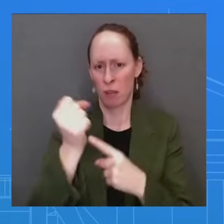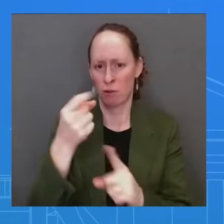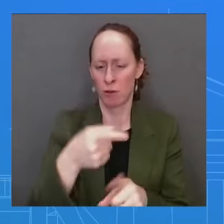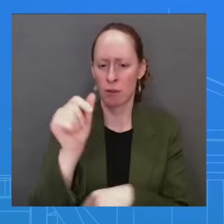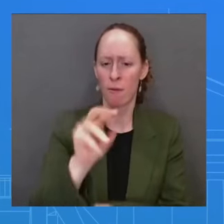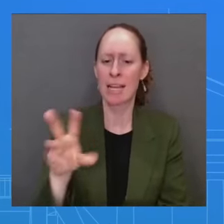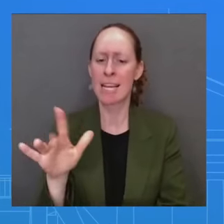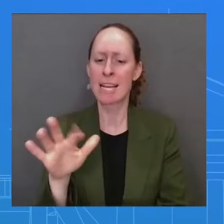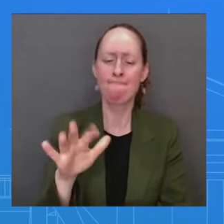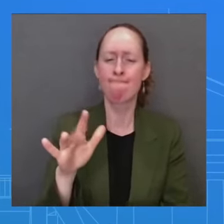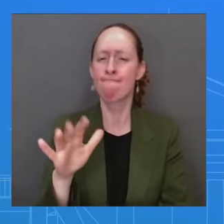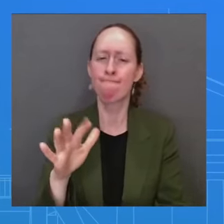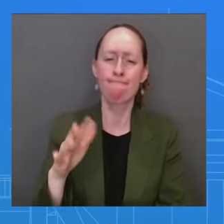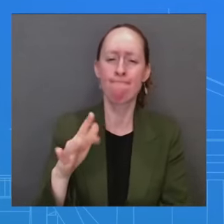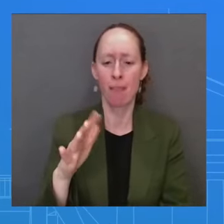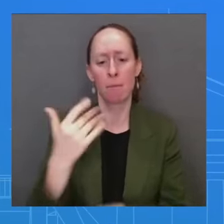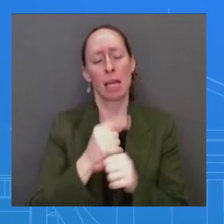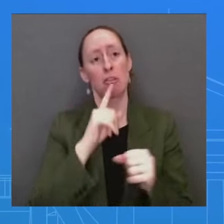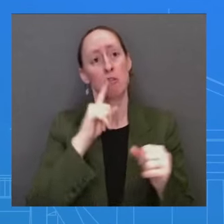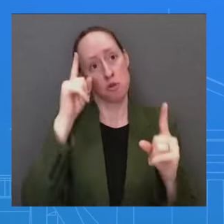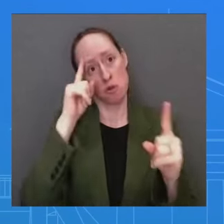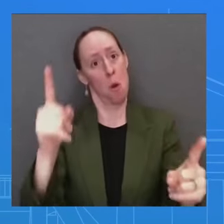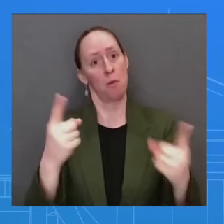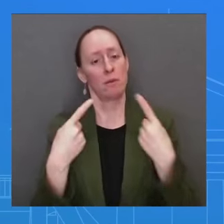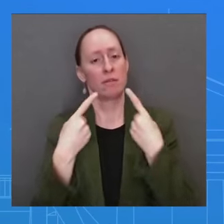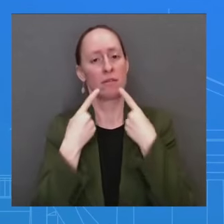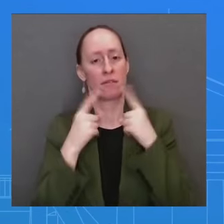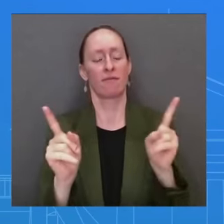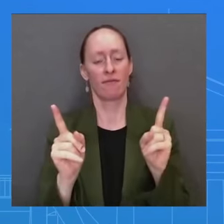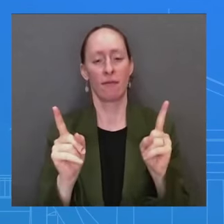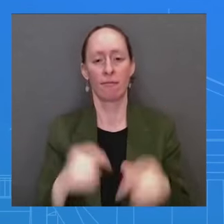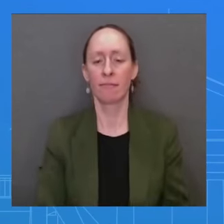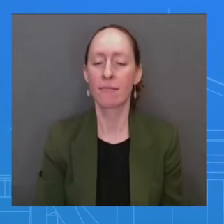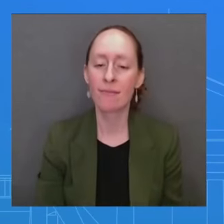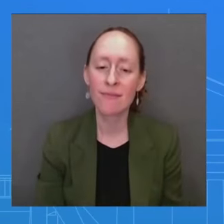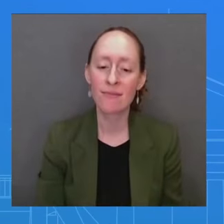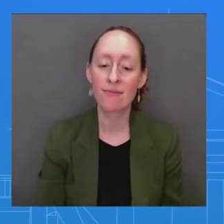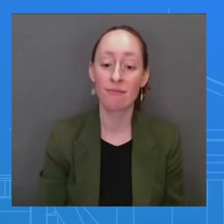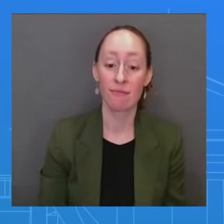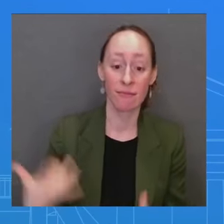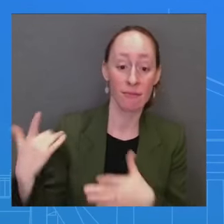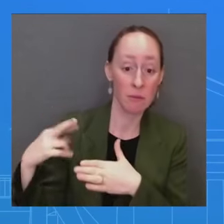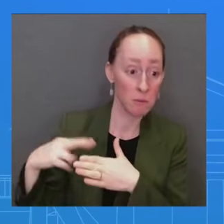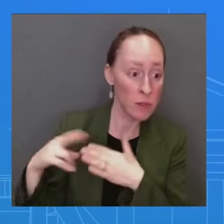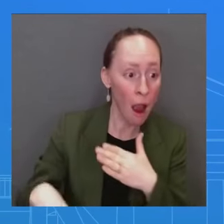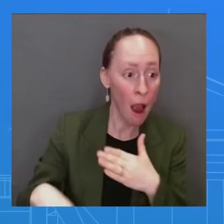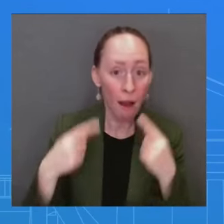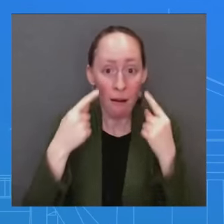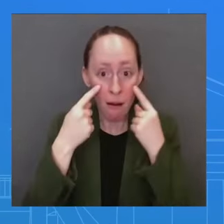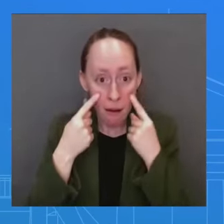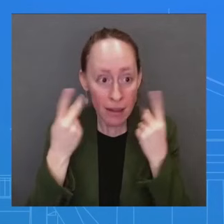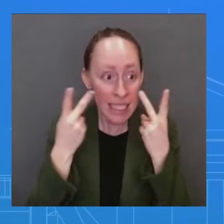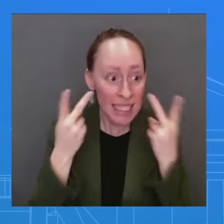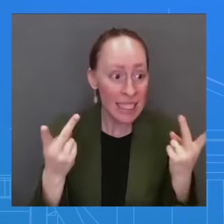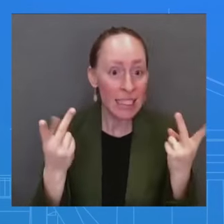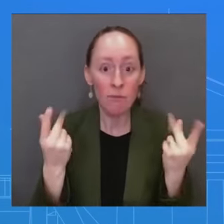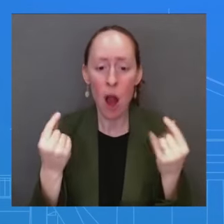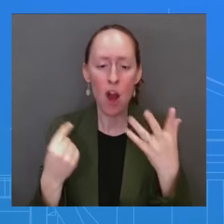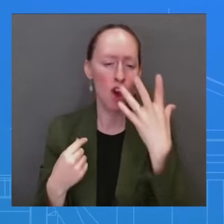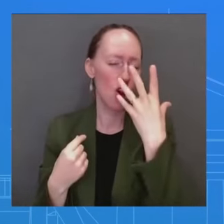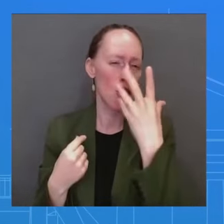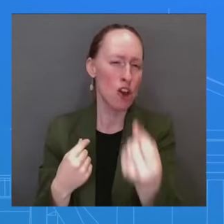is effective. And so we're starting to see those results. I don't have anything beyond that, but obviously those diplomatic conversations continue, and